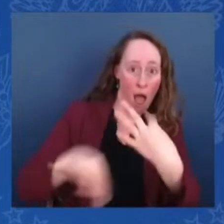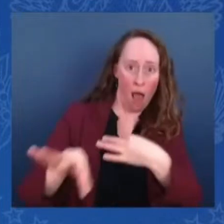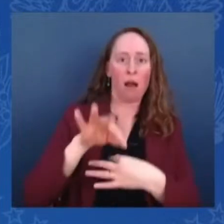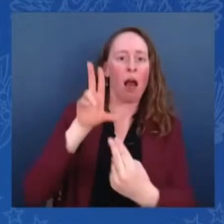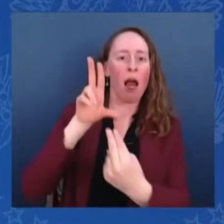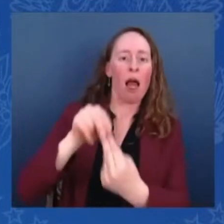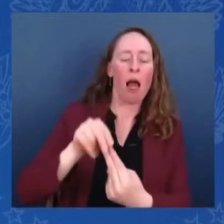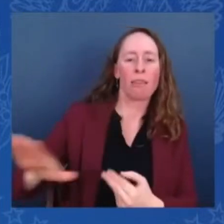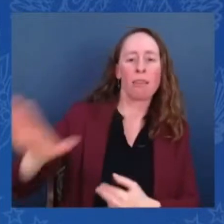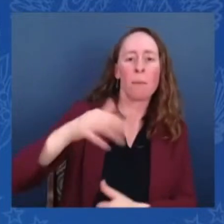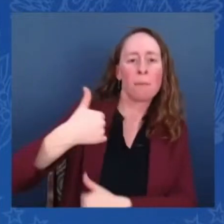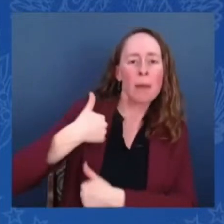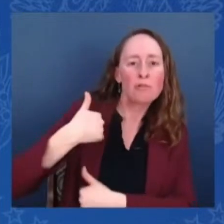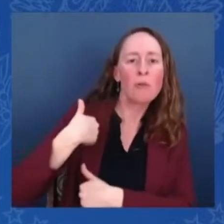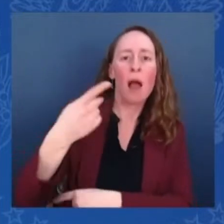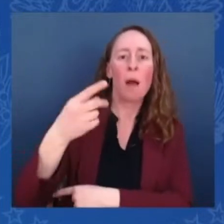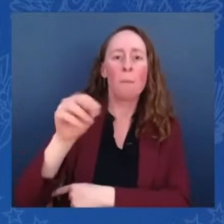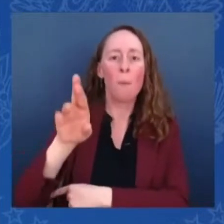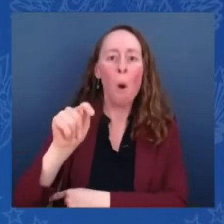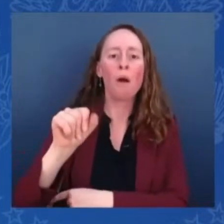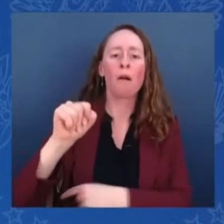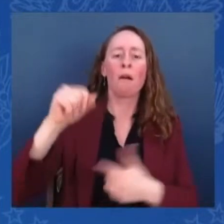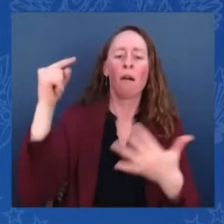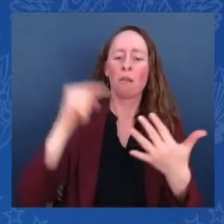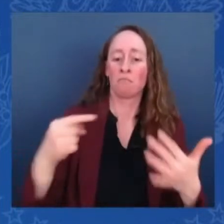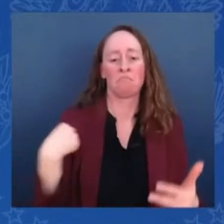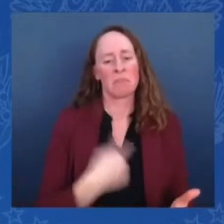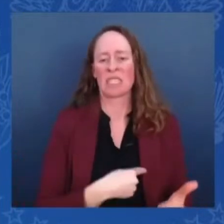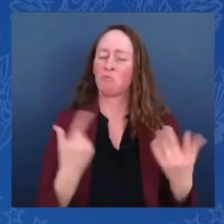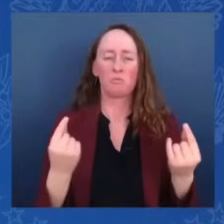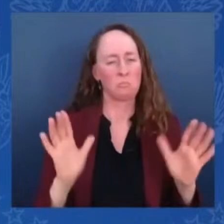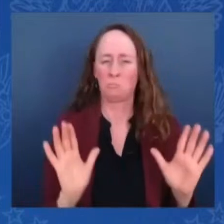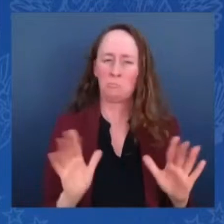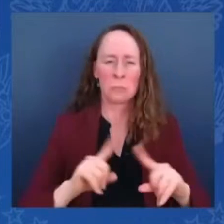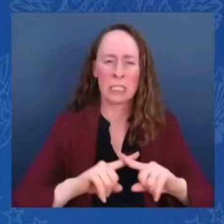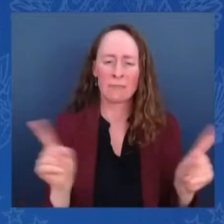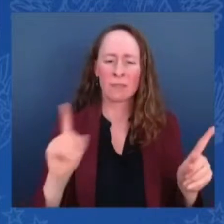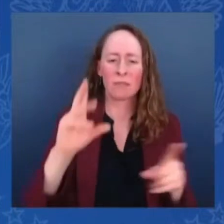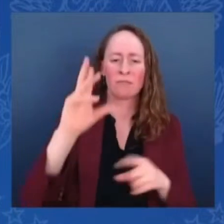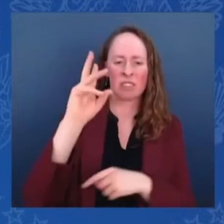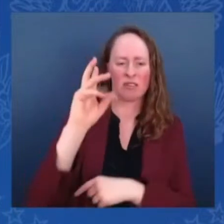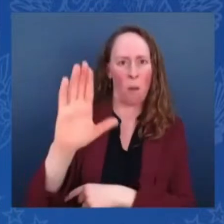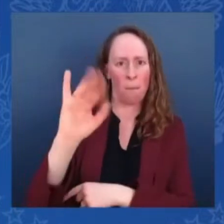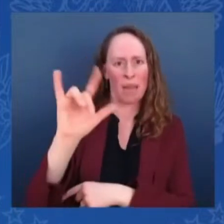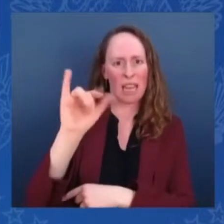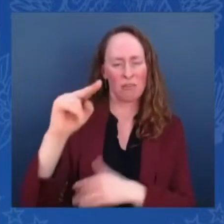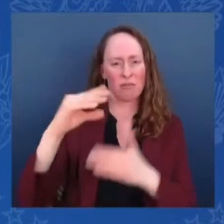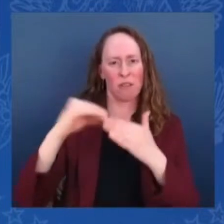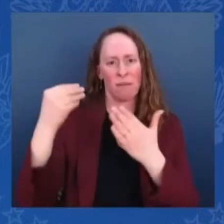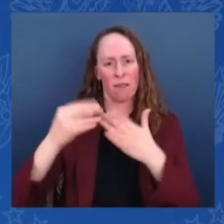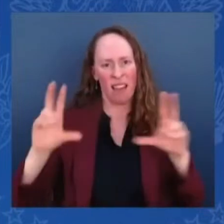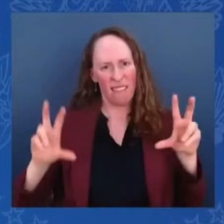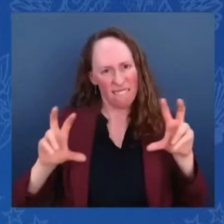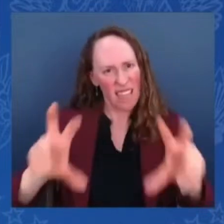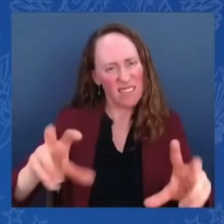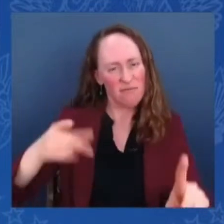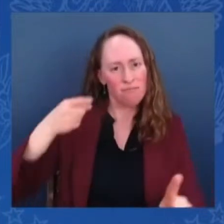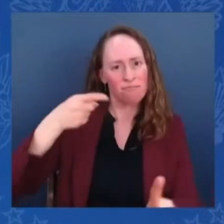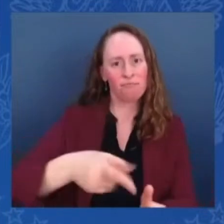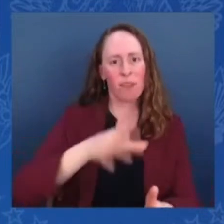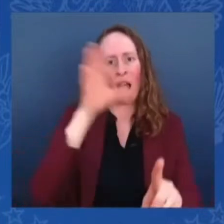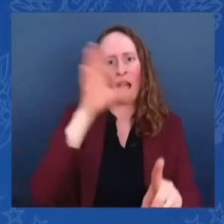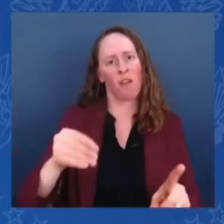and unleashed the private sector to build an infrastructure in order to grow economies and combat climate